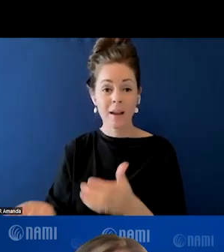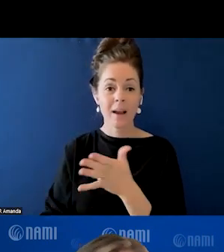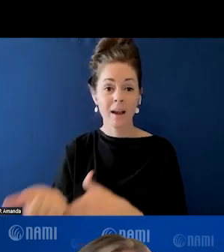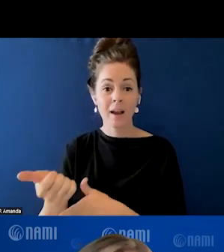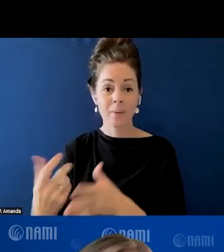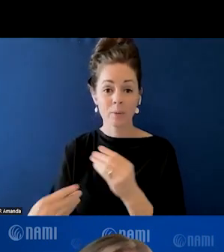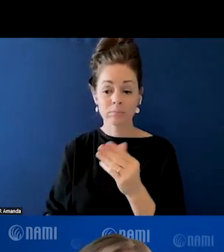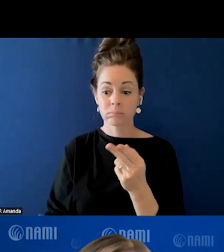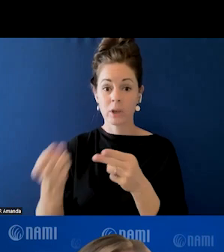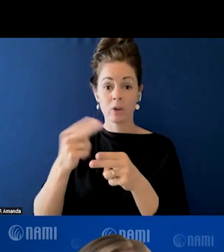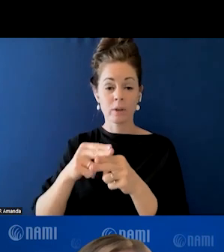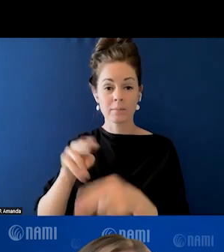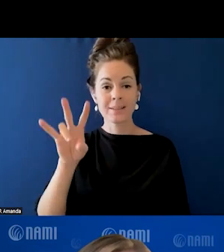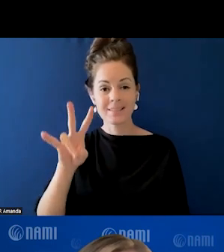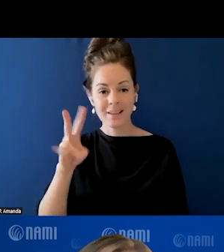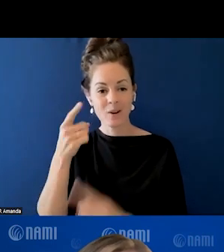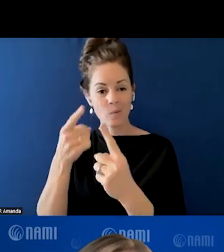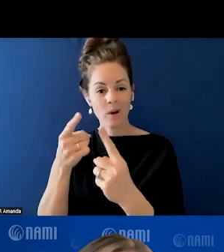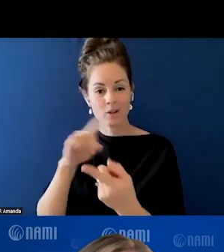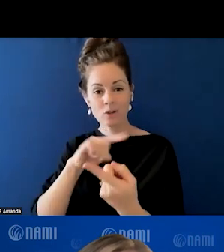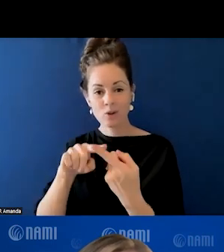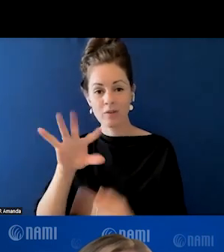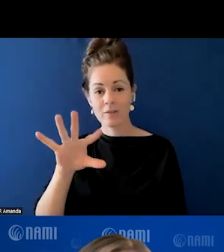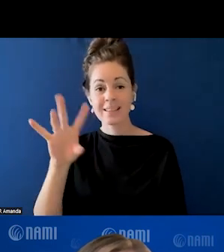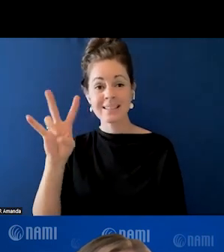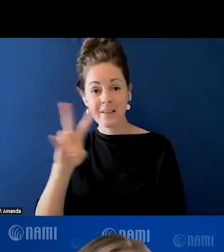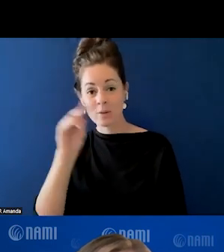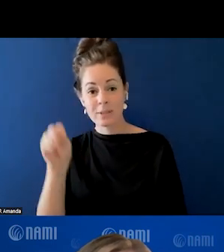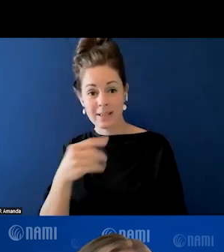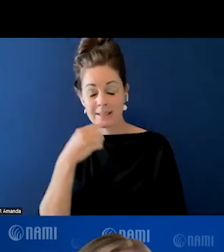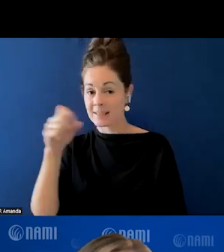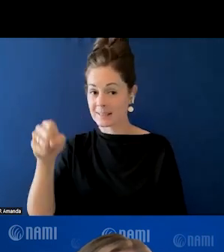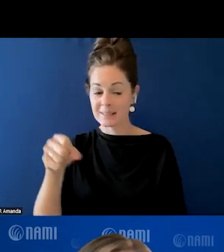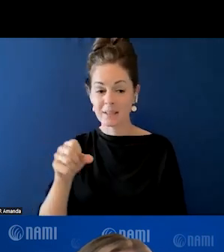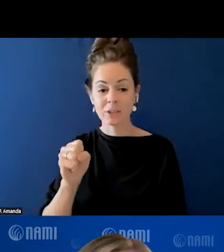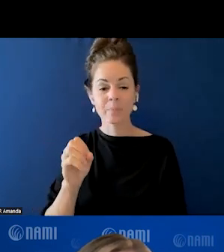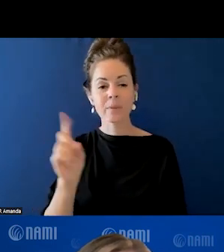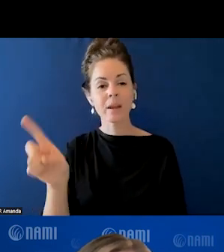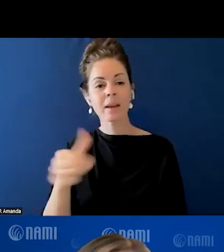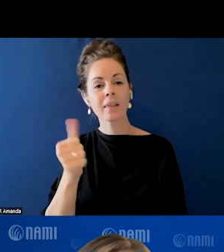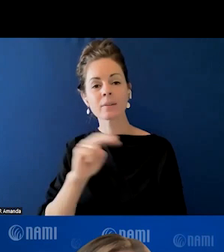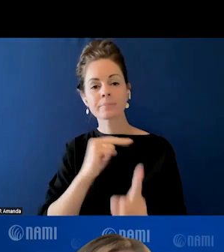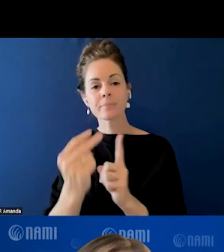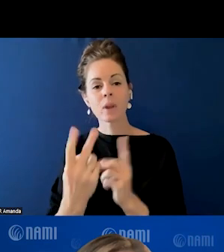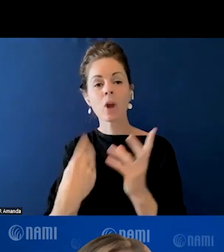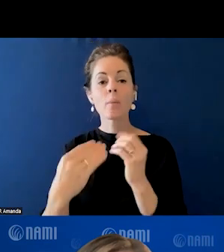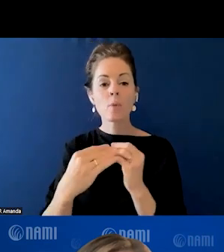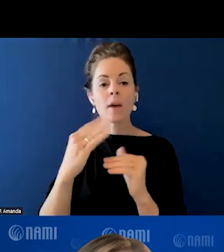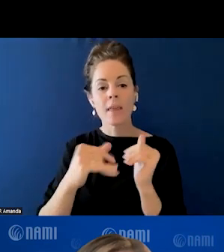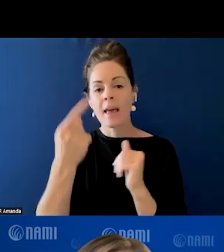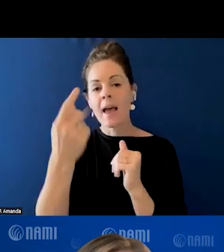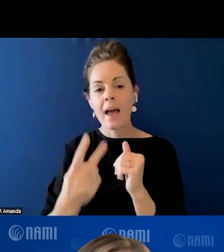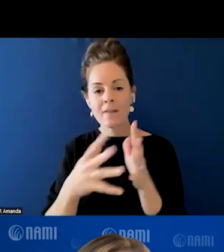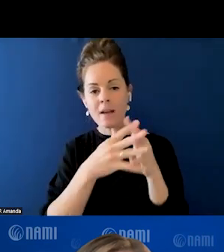increased by 7 points to 57%. So put another way, over half of Americans say